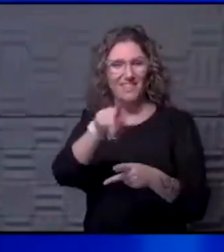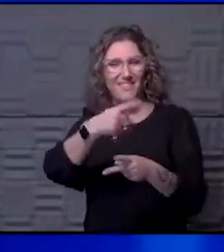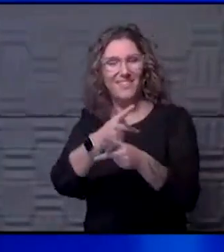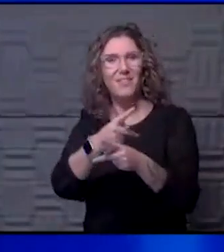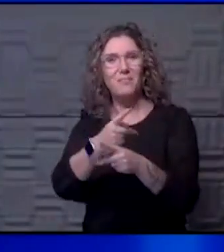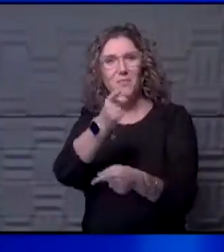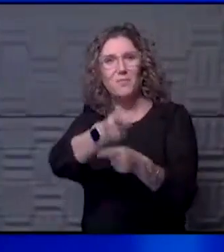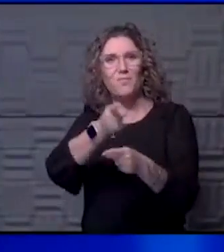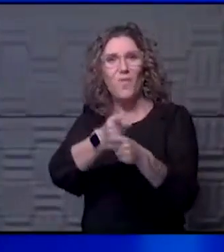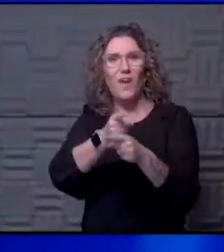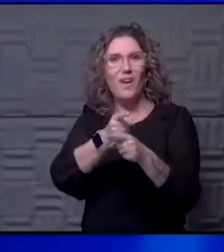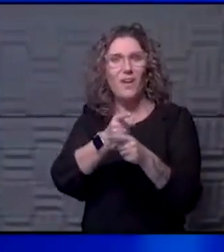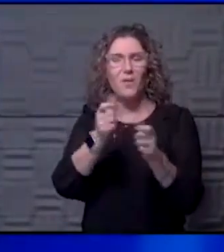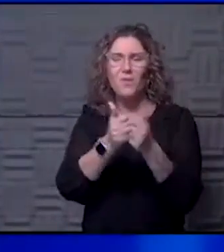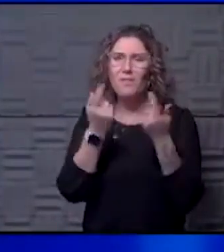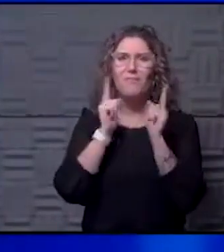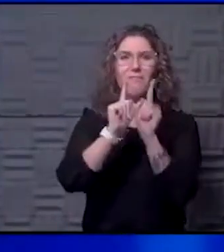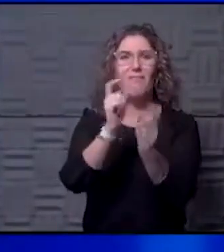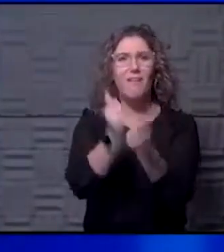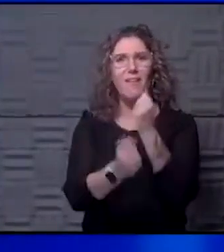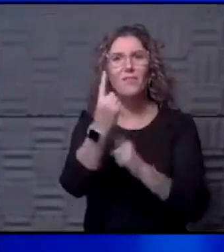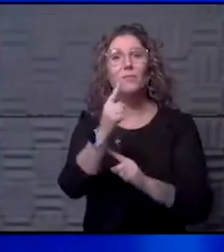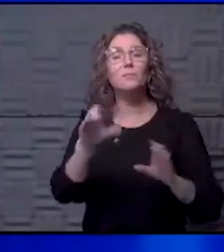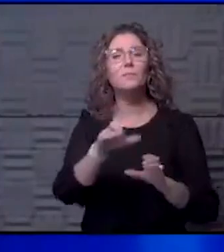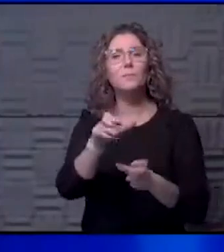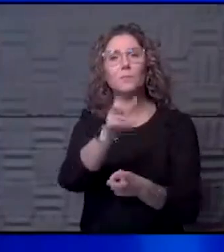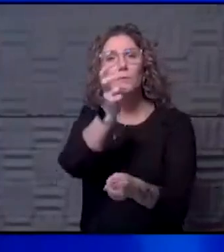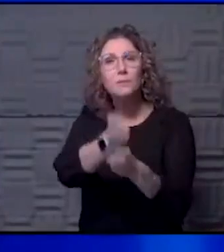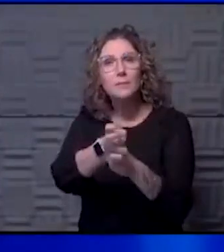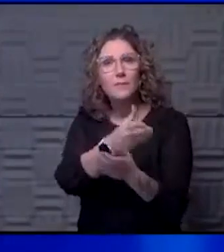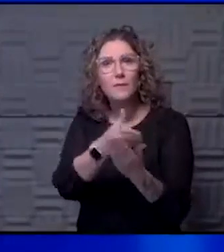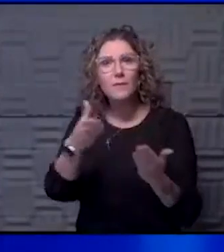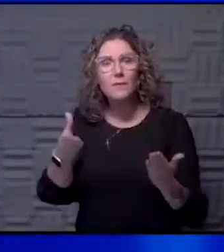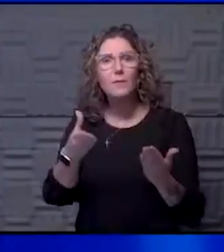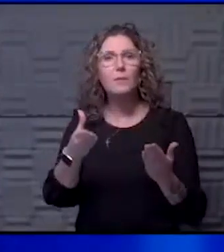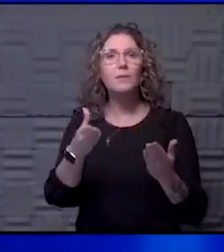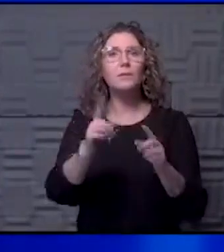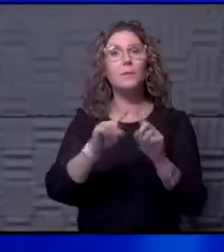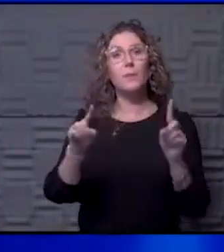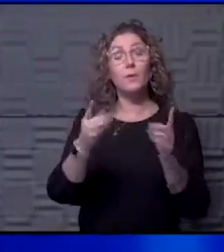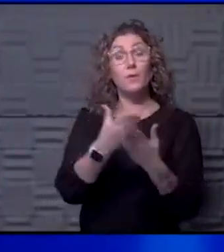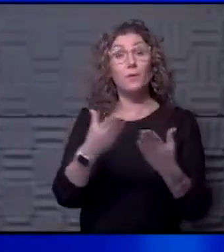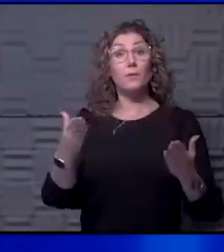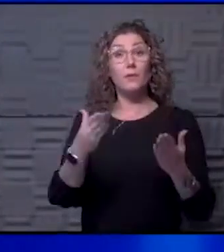there alongside everyone doing the hard things. But there are things to prepare